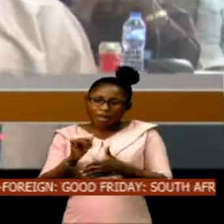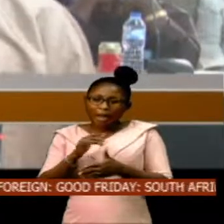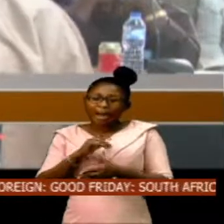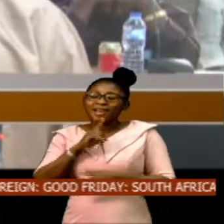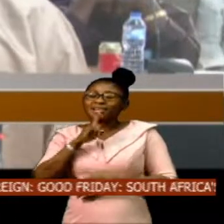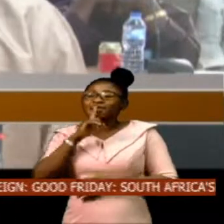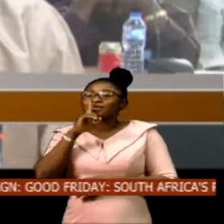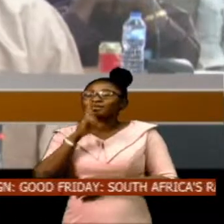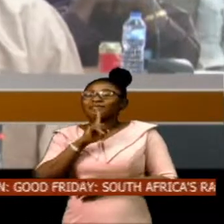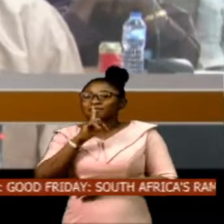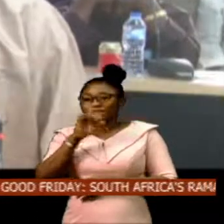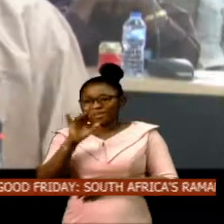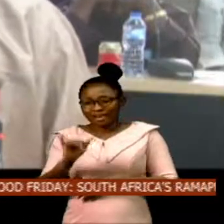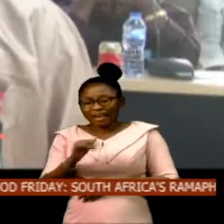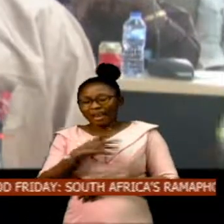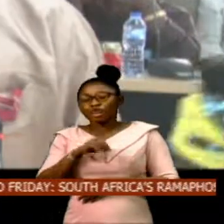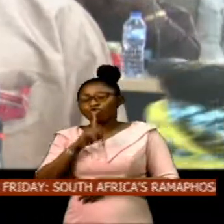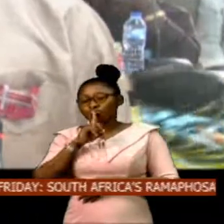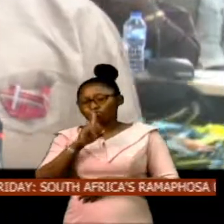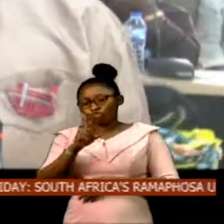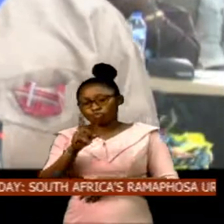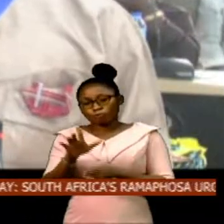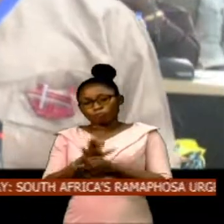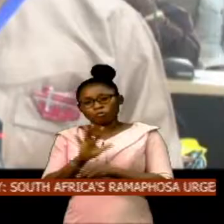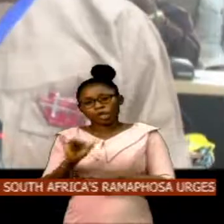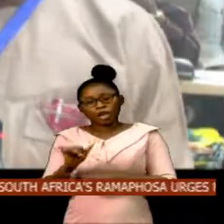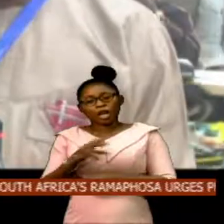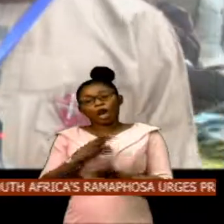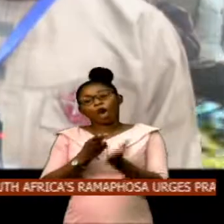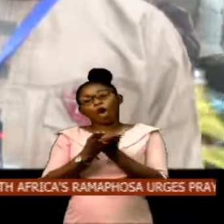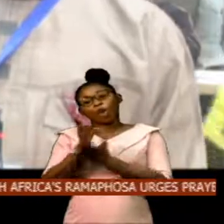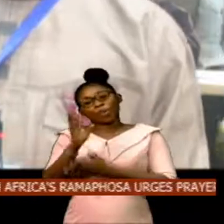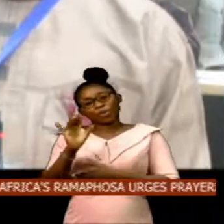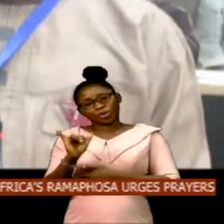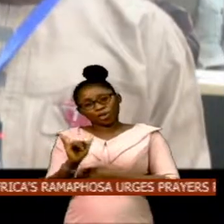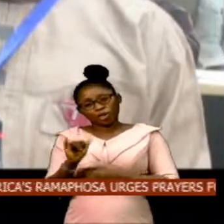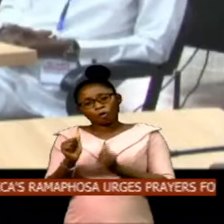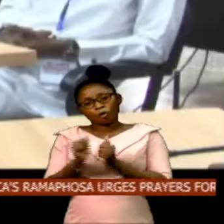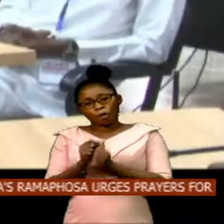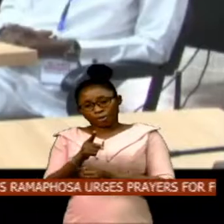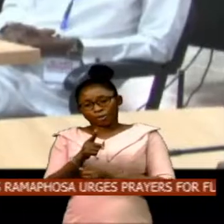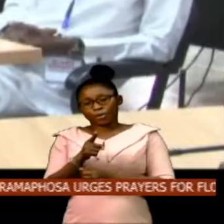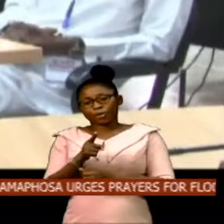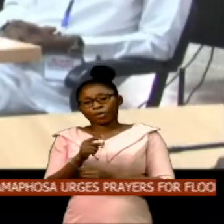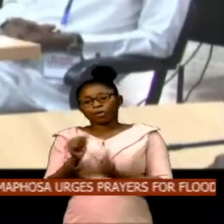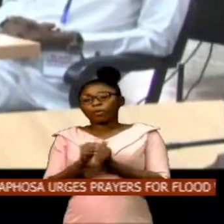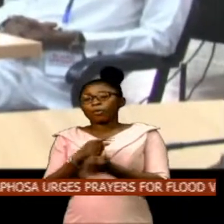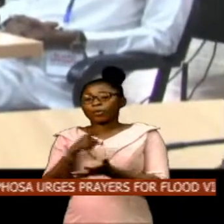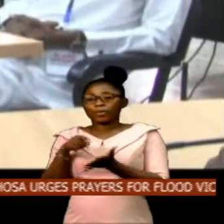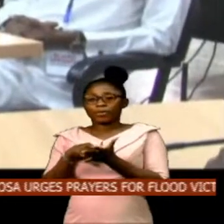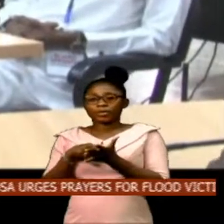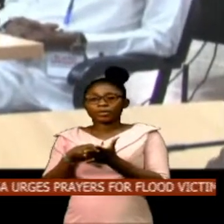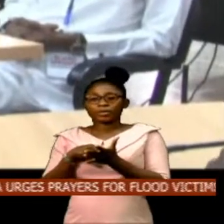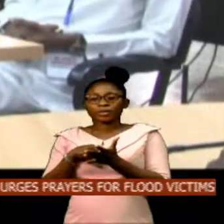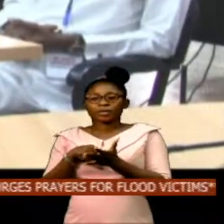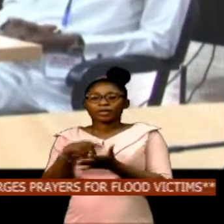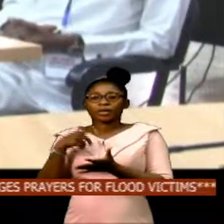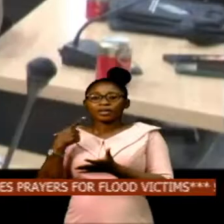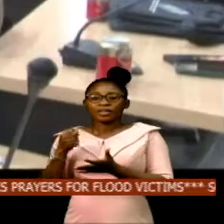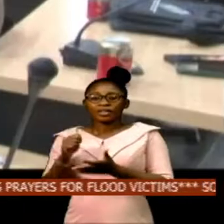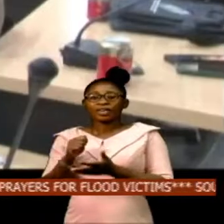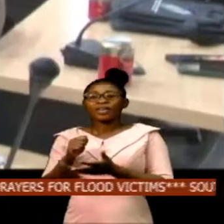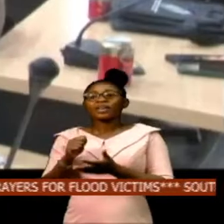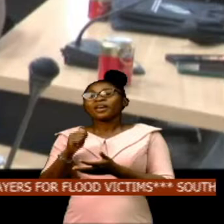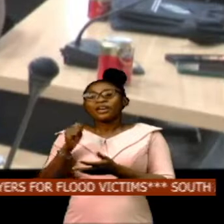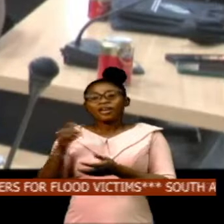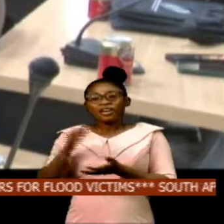and sincerely and truthfully and honestly with you. With this, the coast